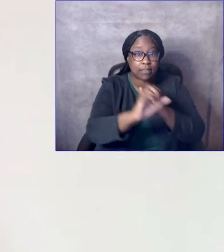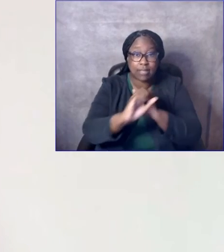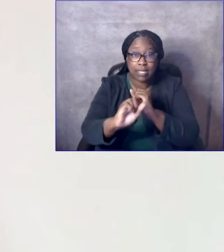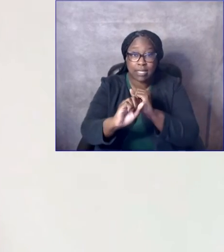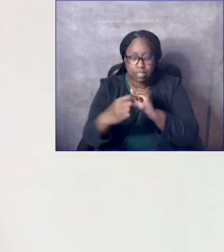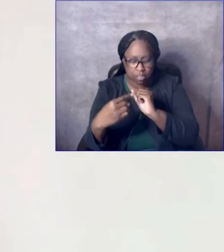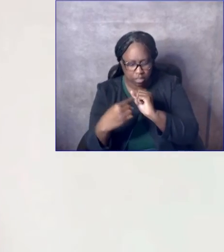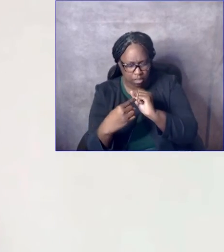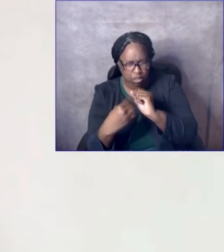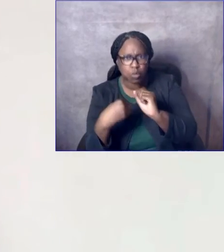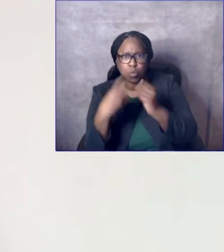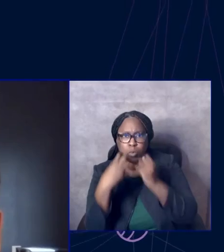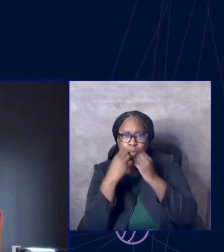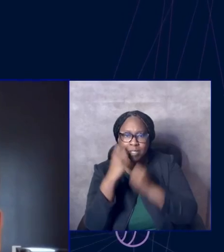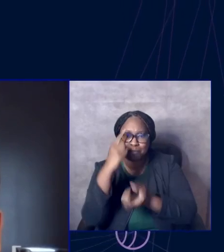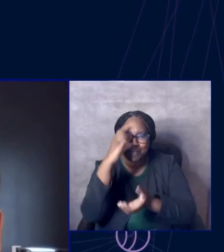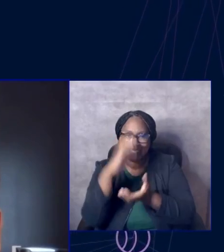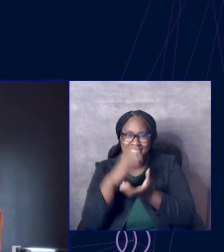when you're a communicator.